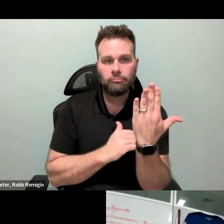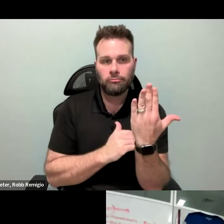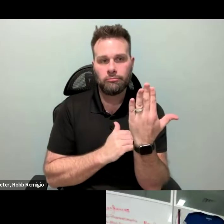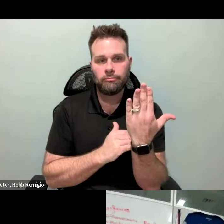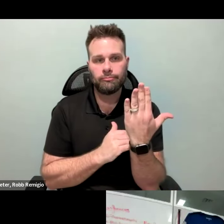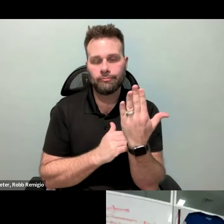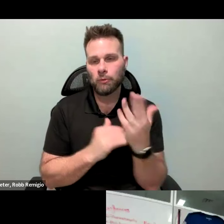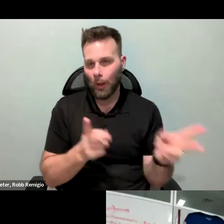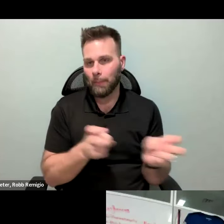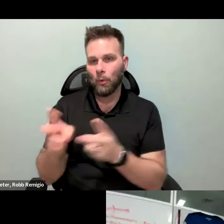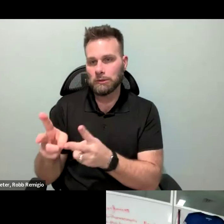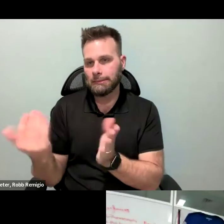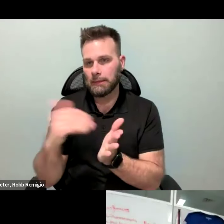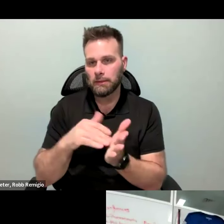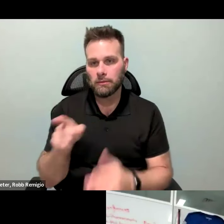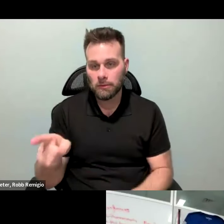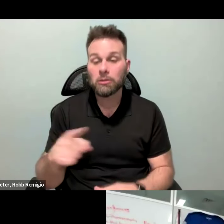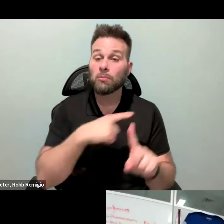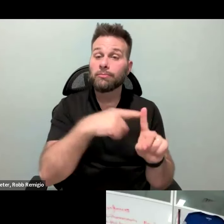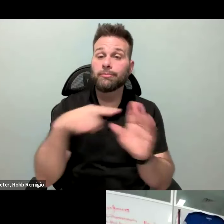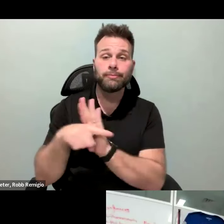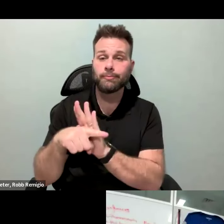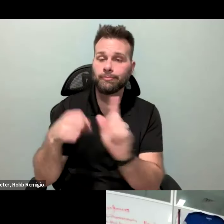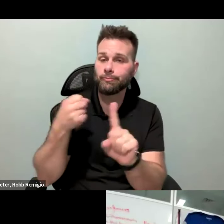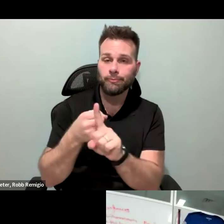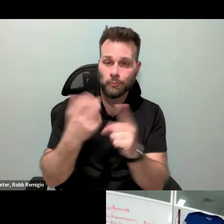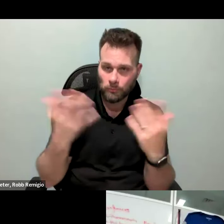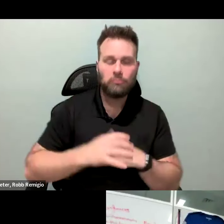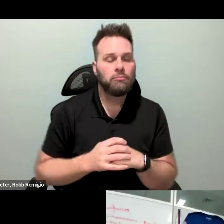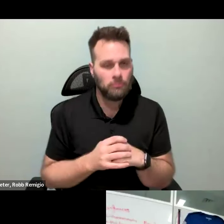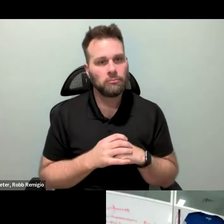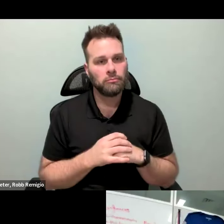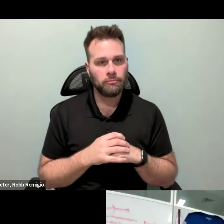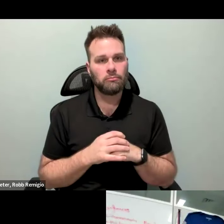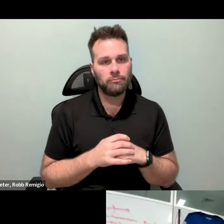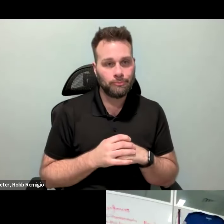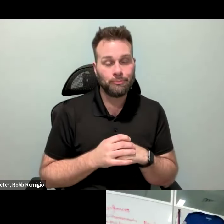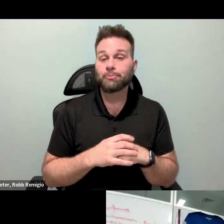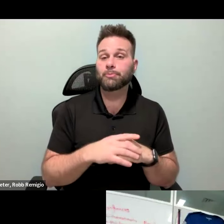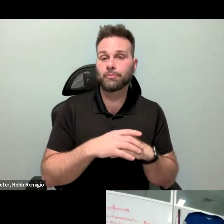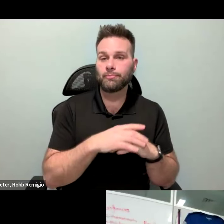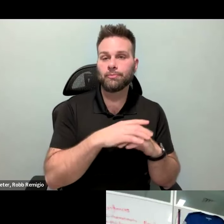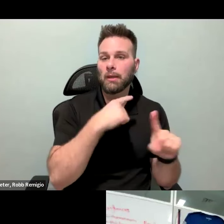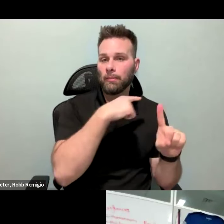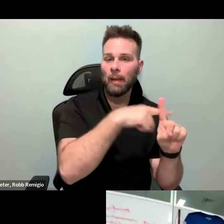again. In terms of the pros and cons, so let's say pro,